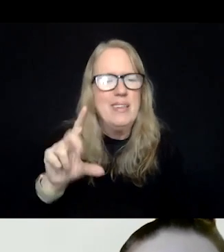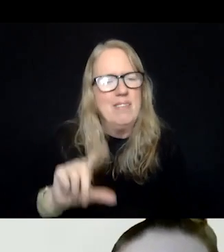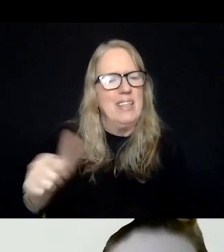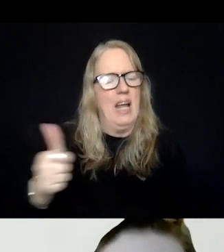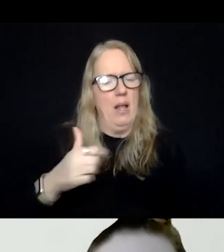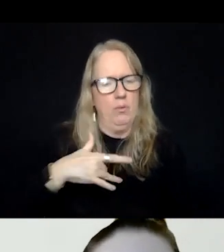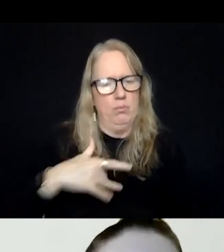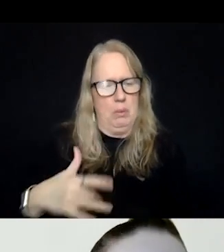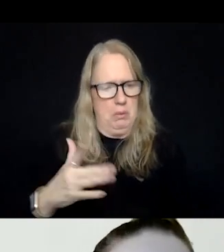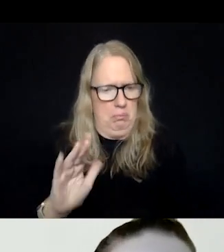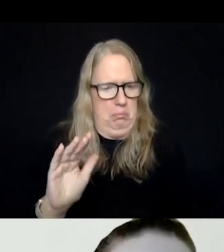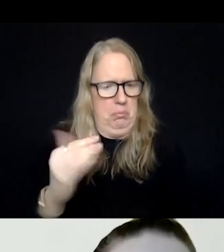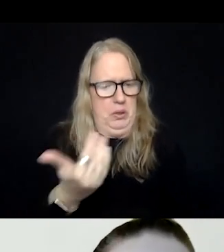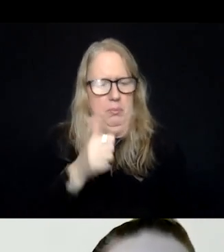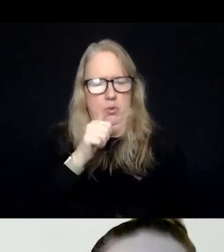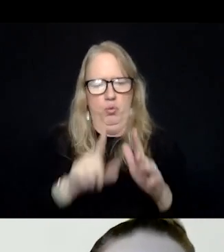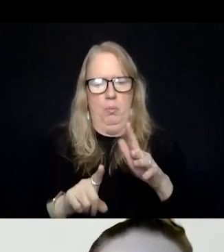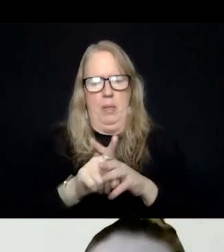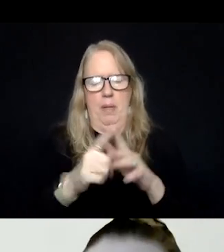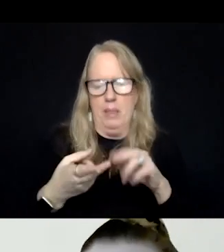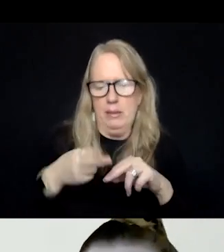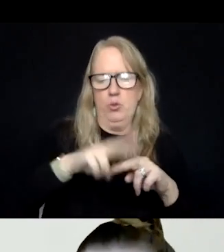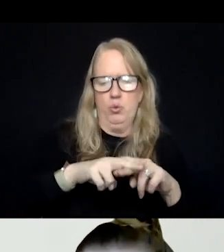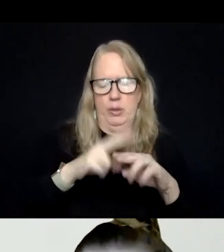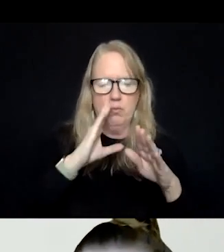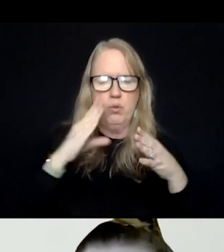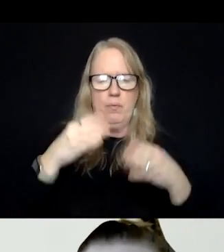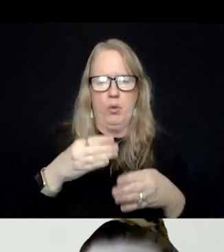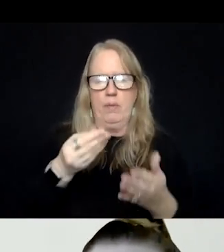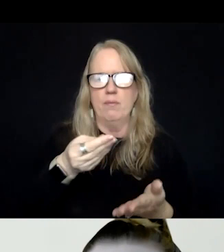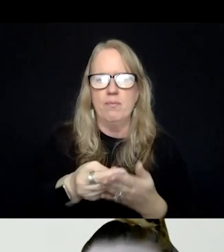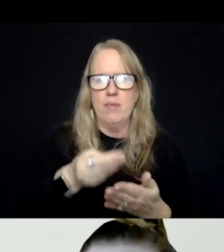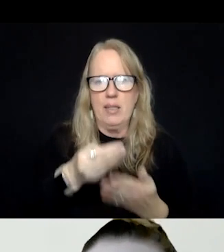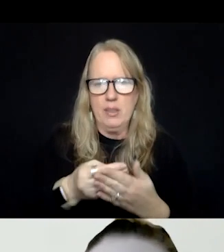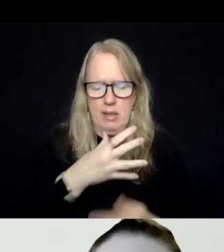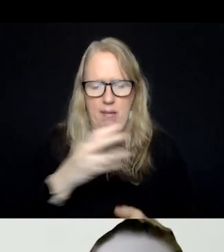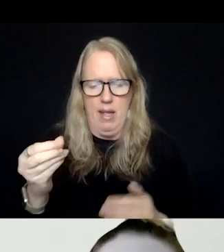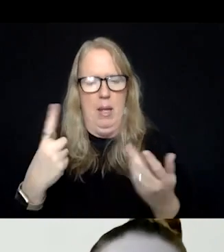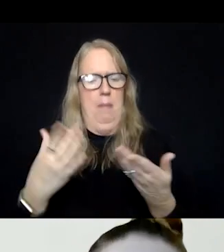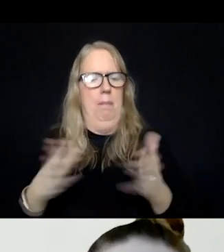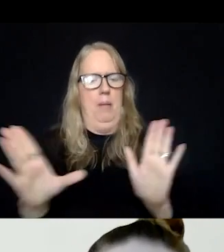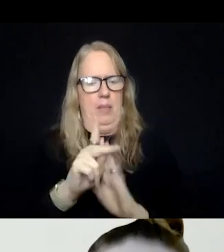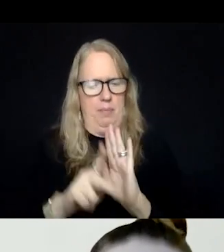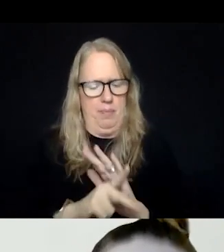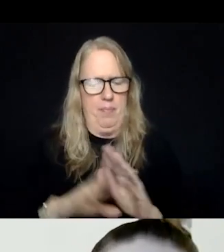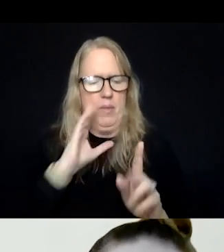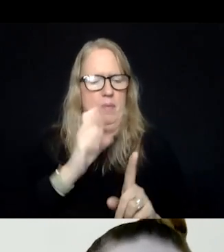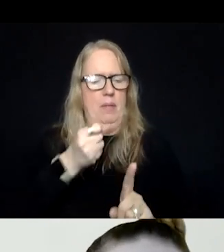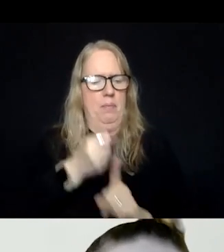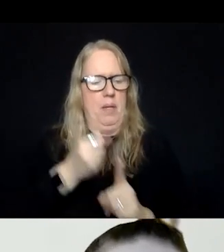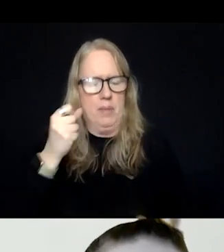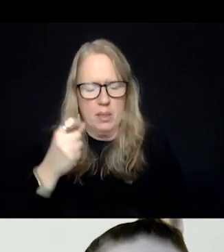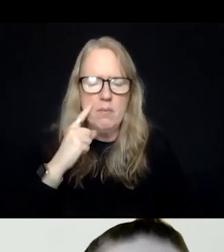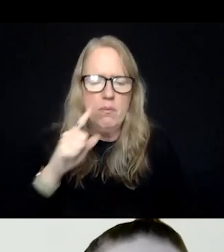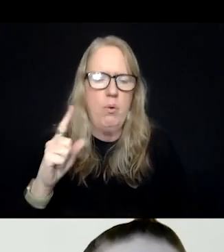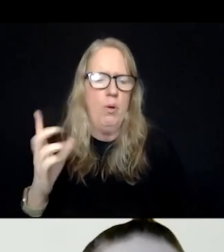that seems to be emerging is an increased focus on funding and public policies impacting mobile crisis teams. So